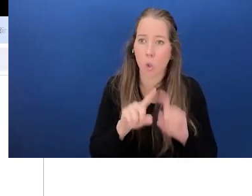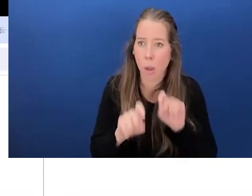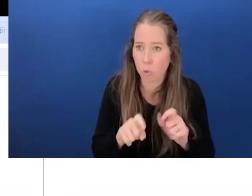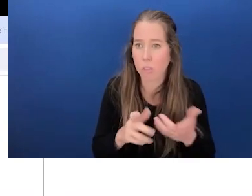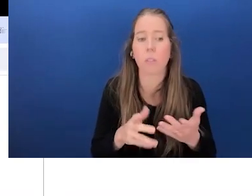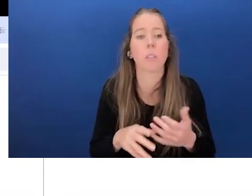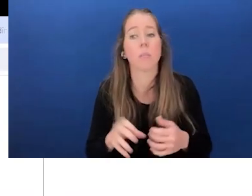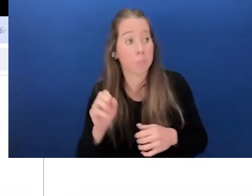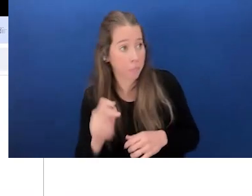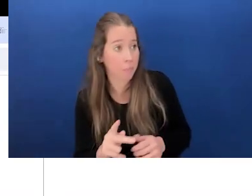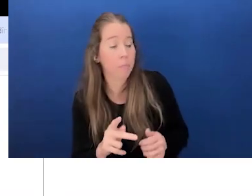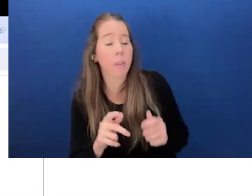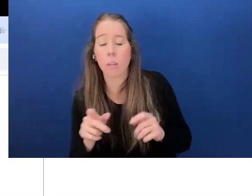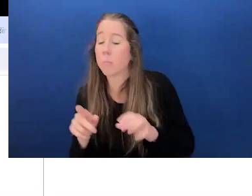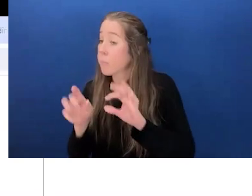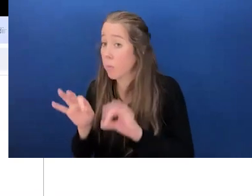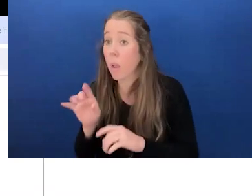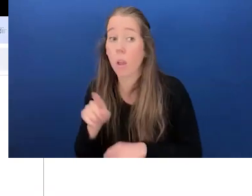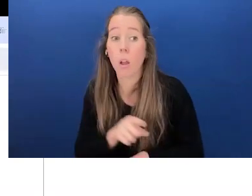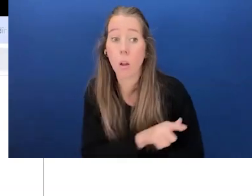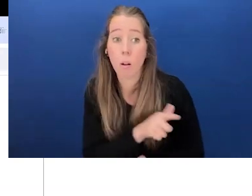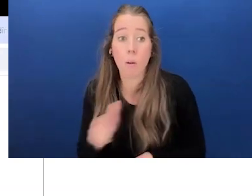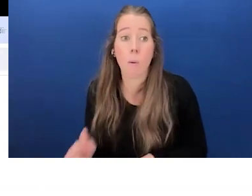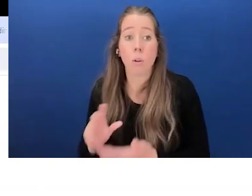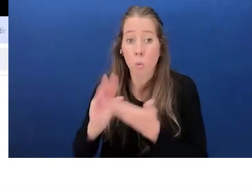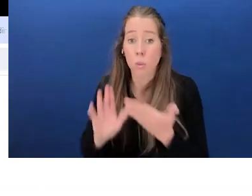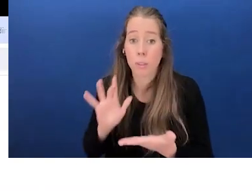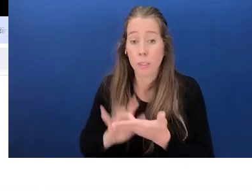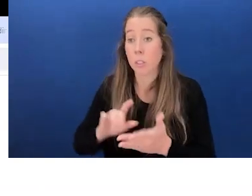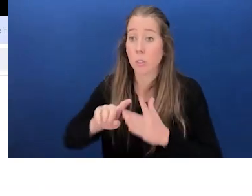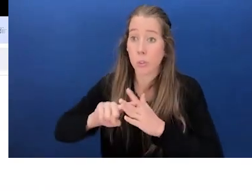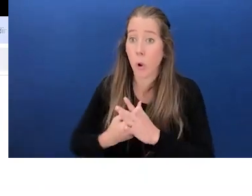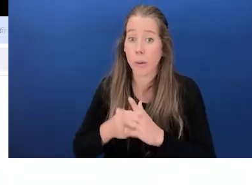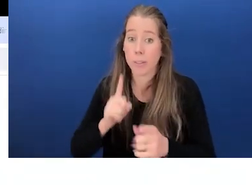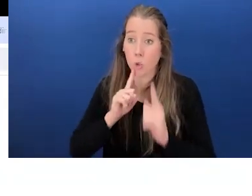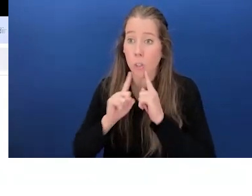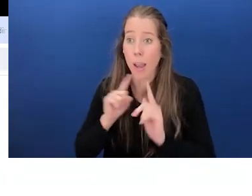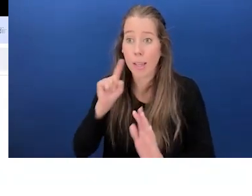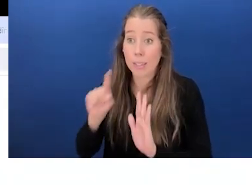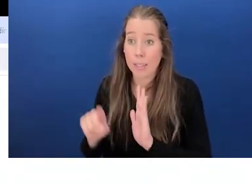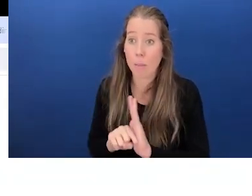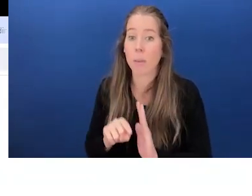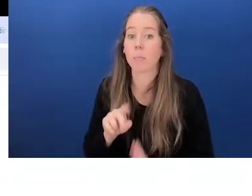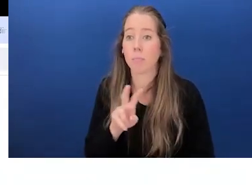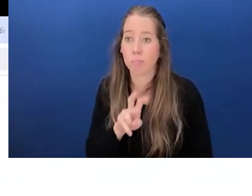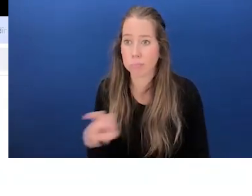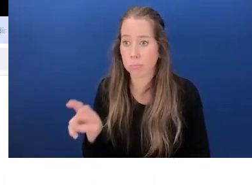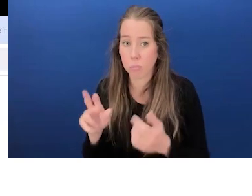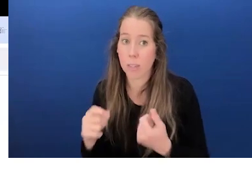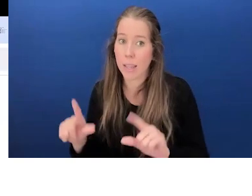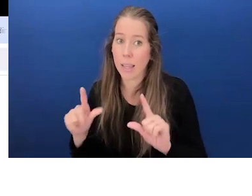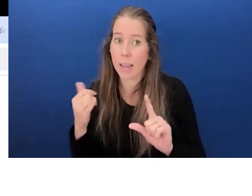the student in this case clicks on start chat assignment, it takes it over to now we're off